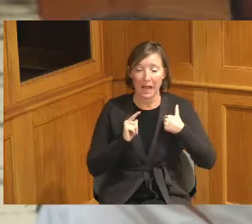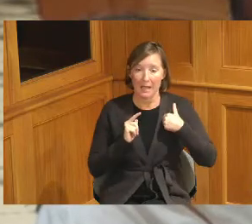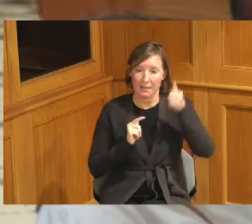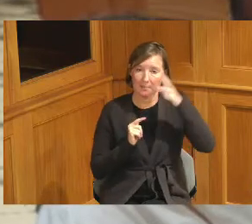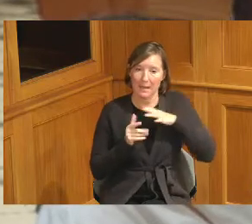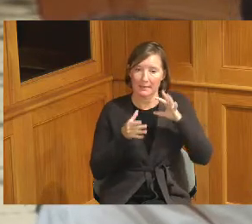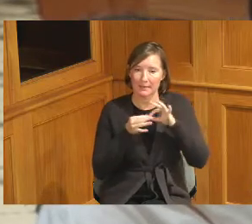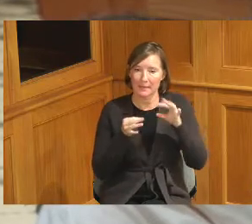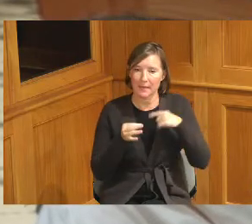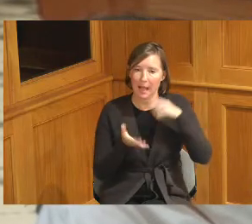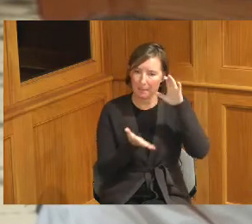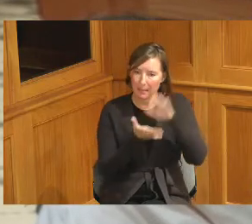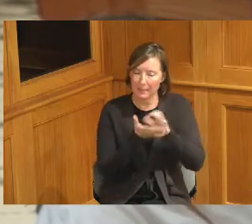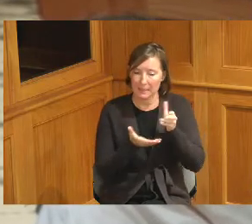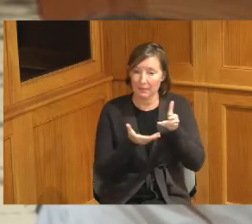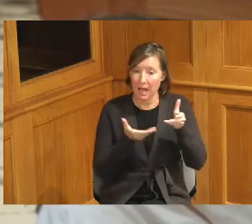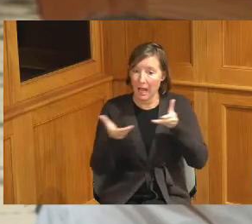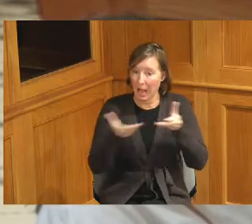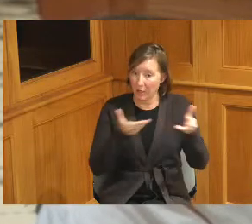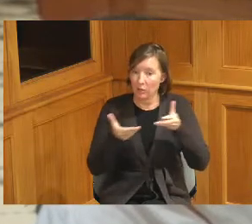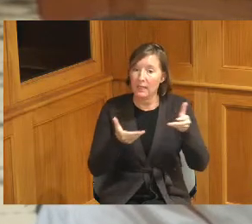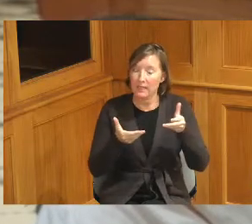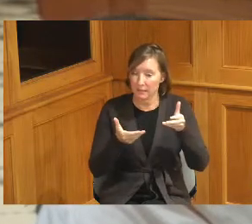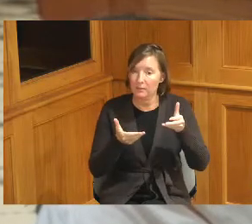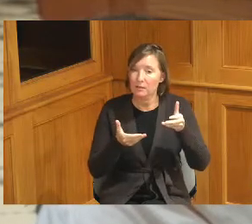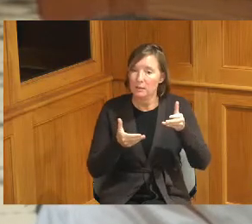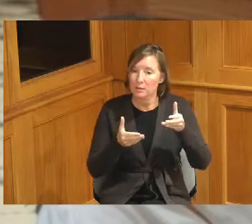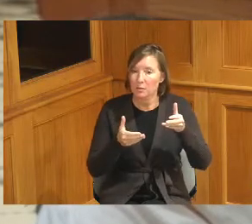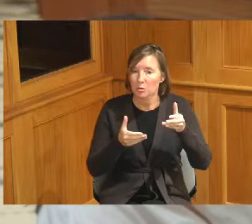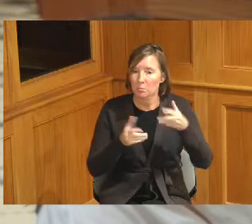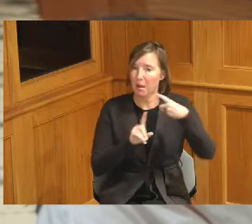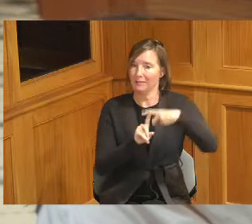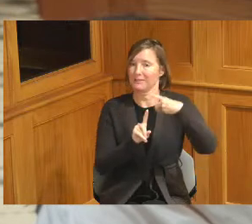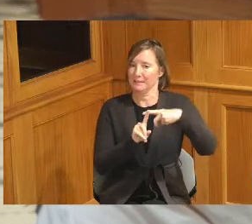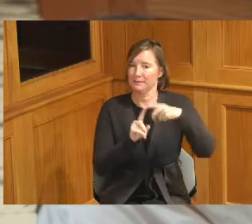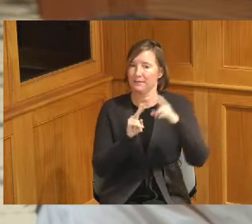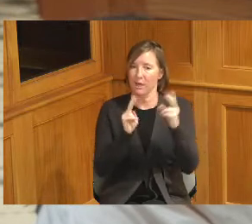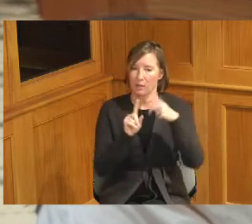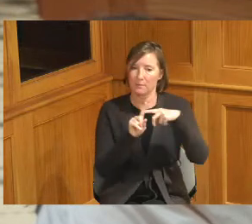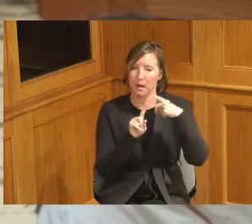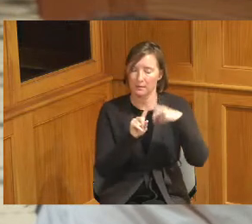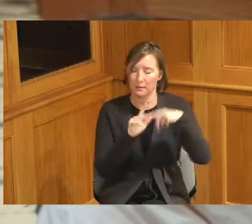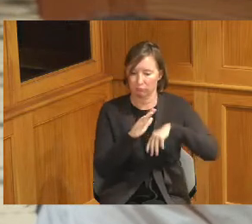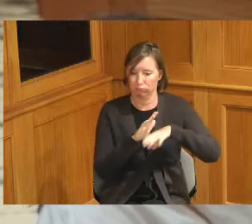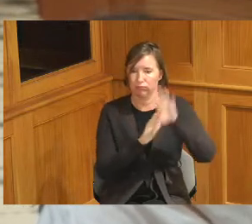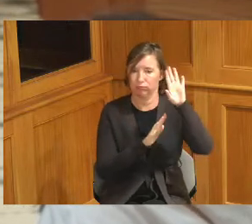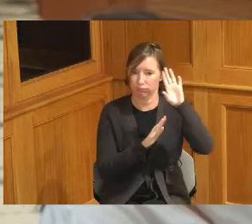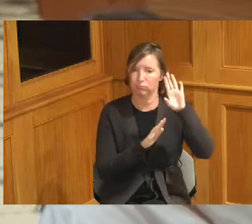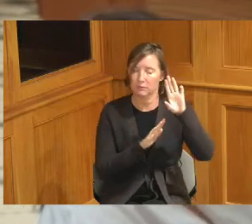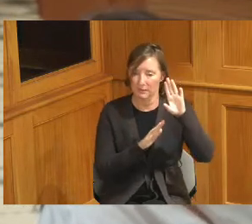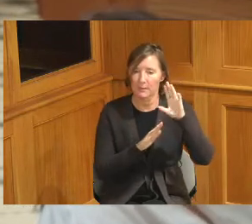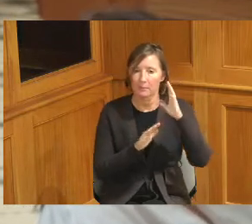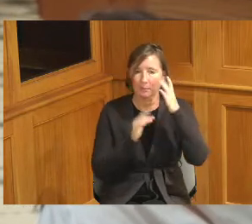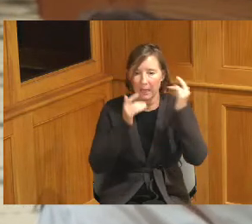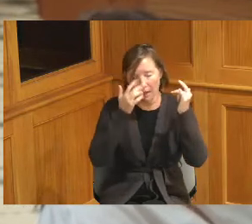the hiring is has moved in a very positive direction,